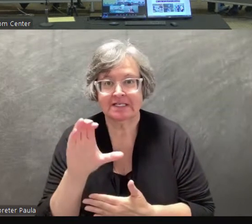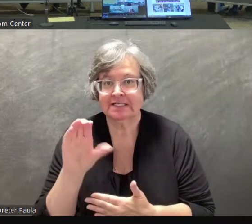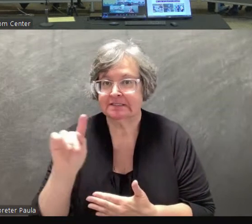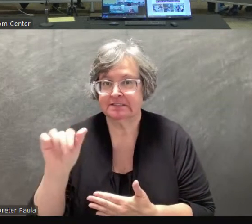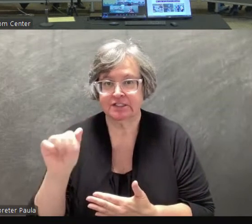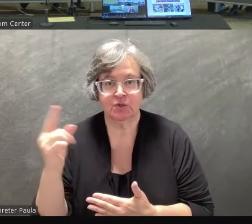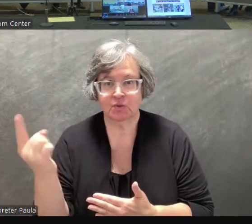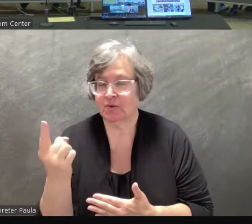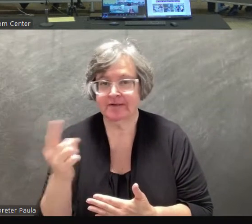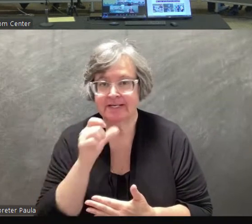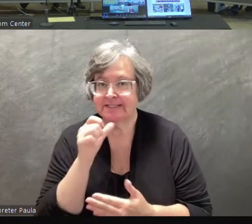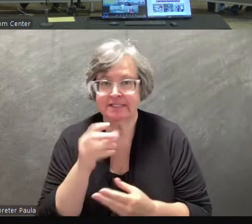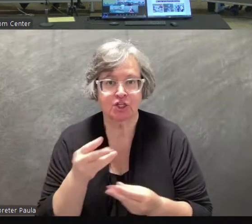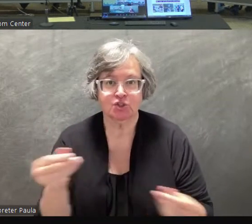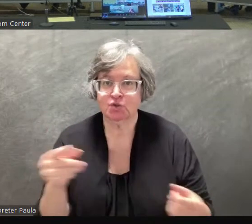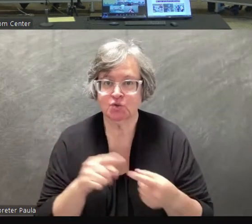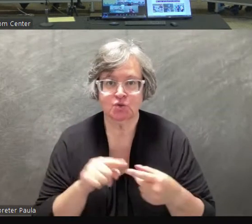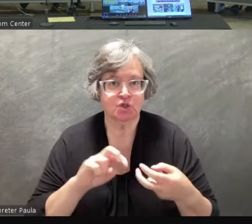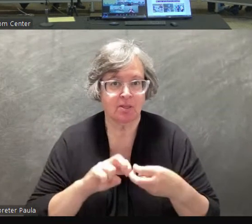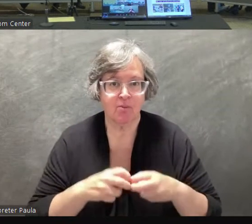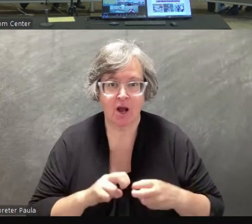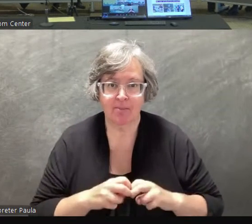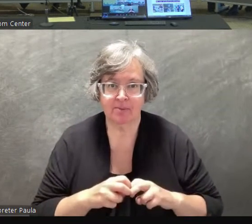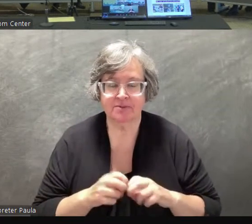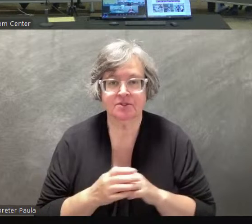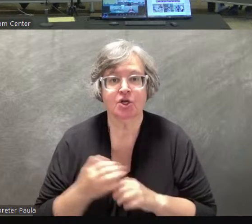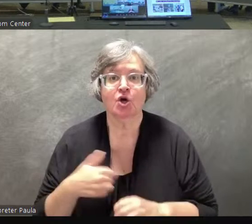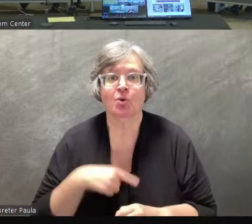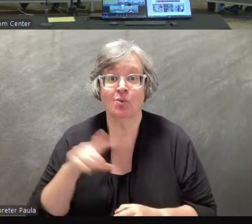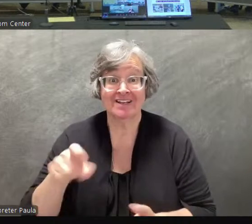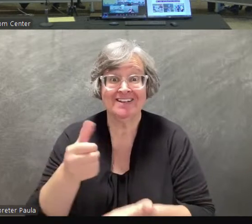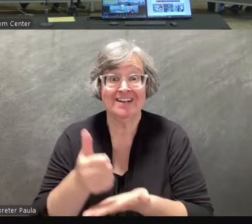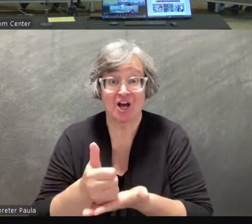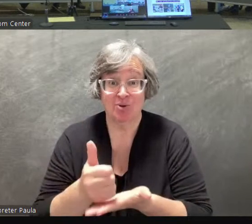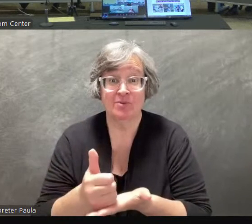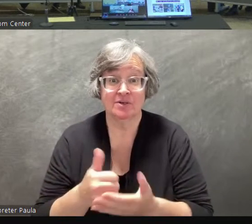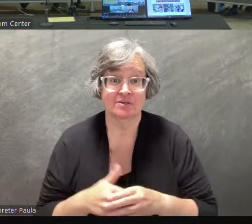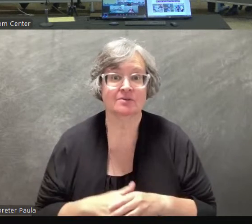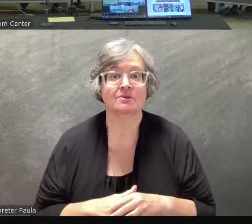not the solution to these problems, and we need help.